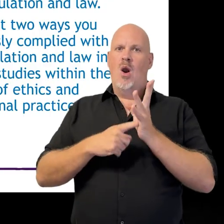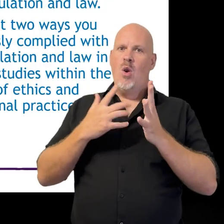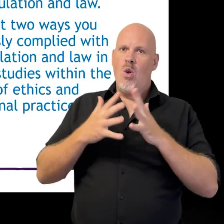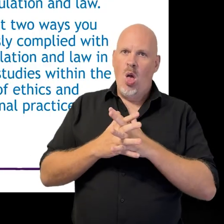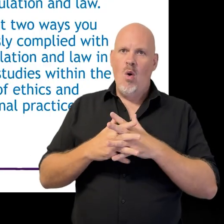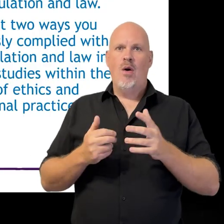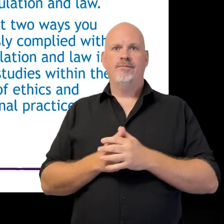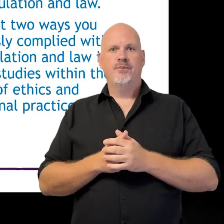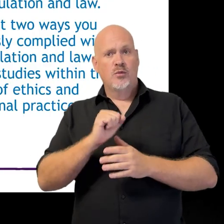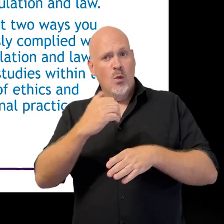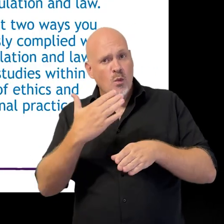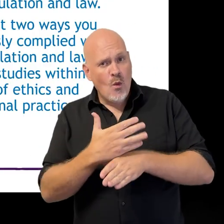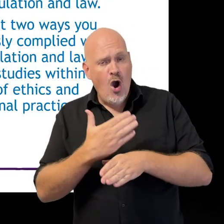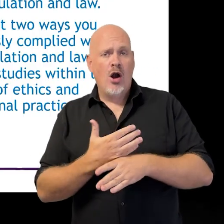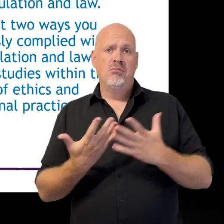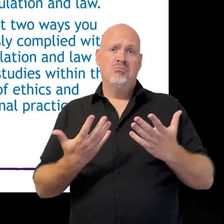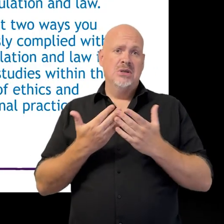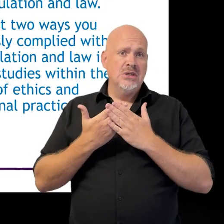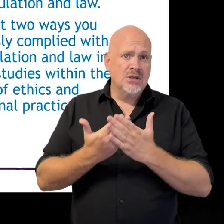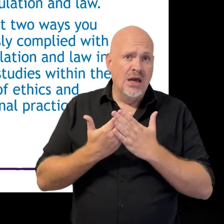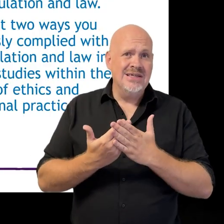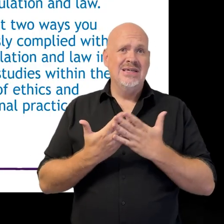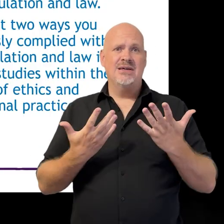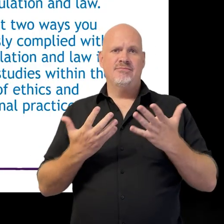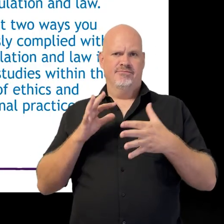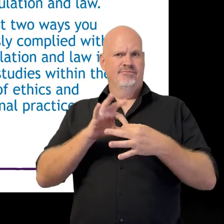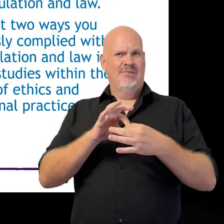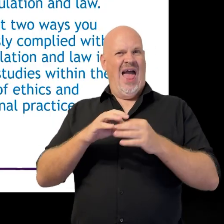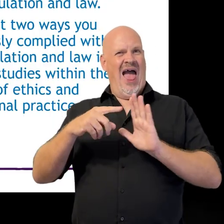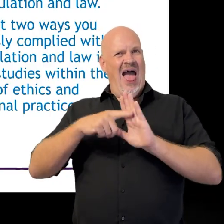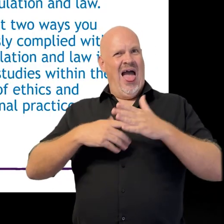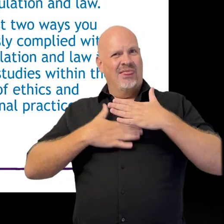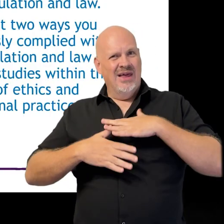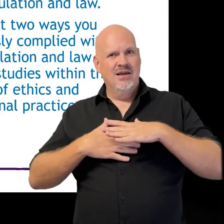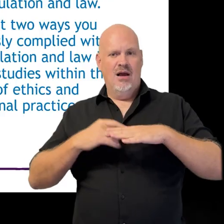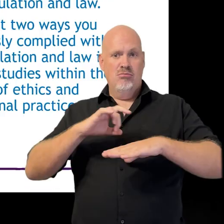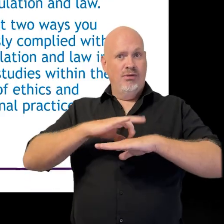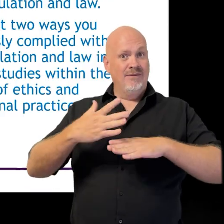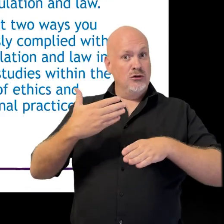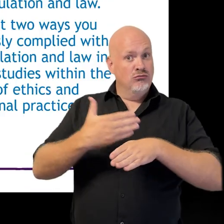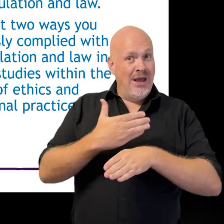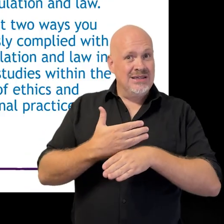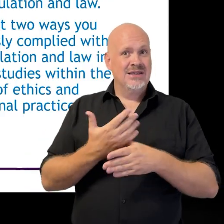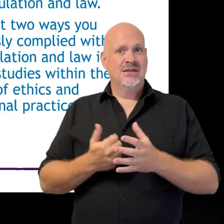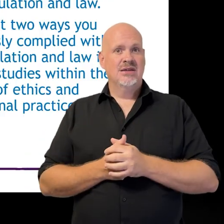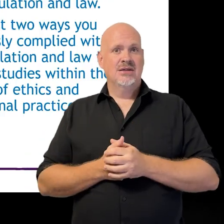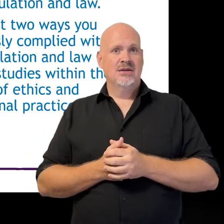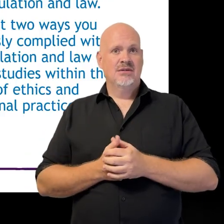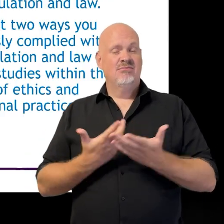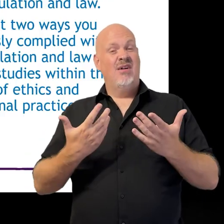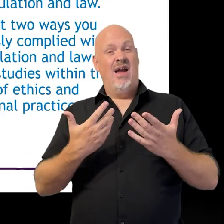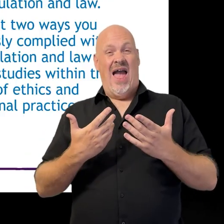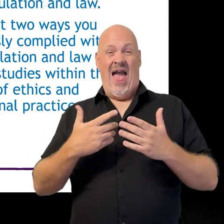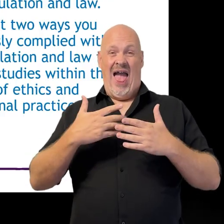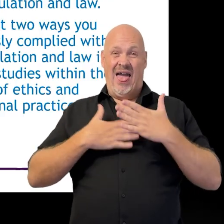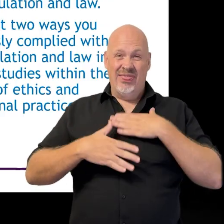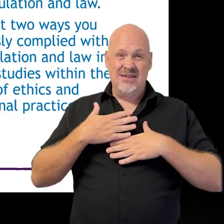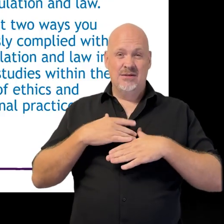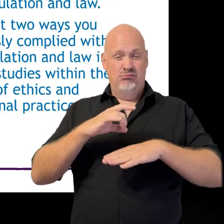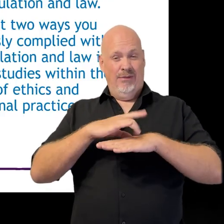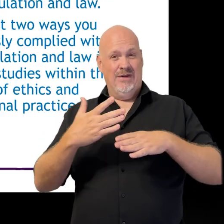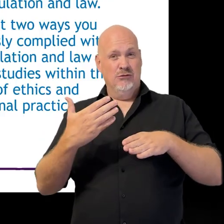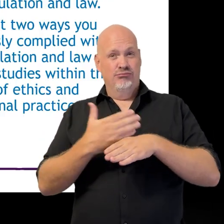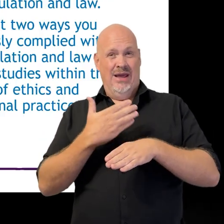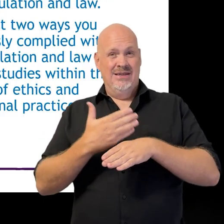to you too. So they want you to tell them about 2 ways you have previously complied with relevant regulation